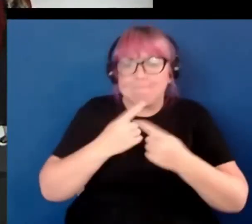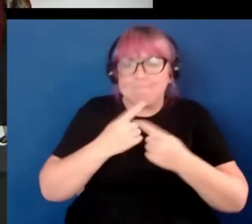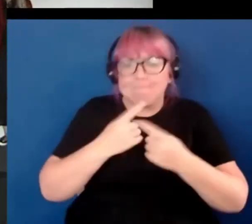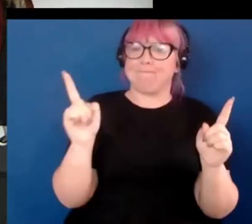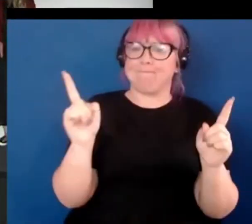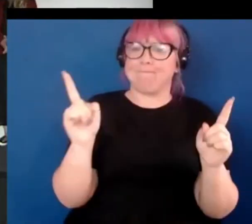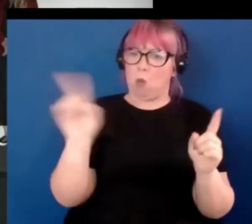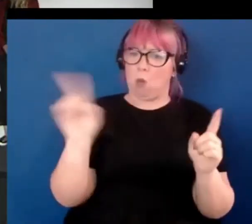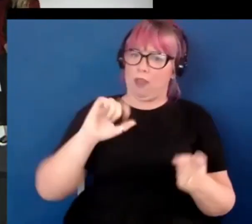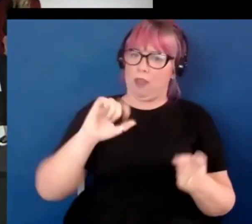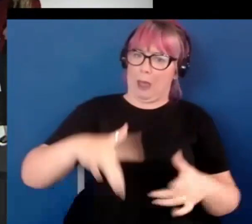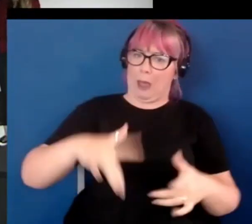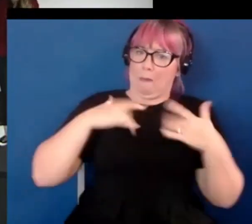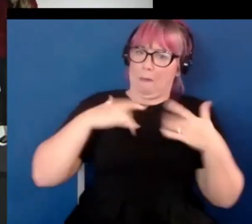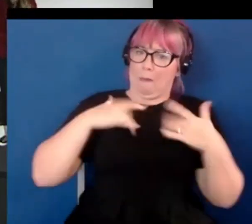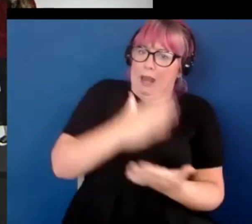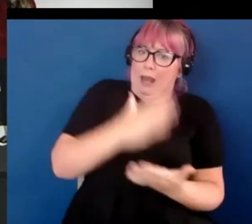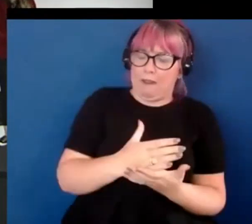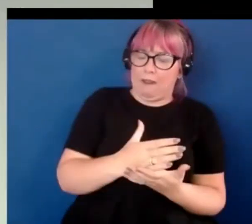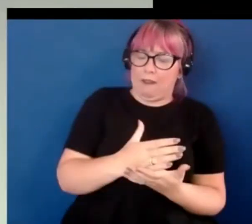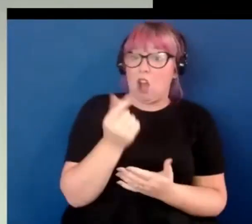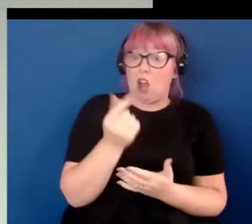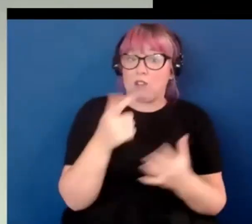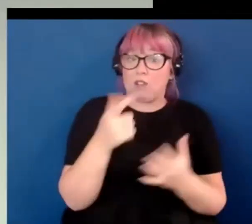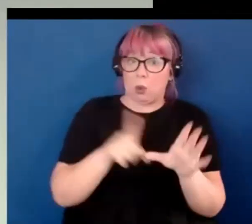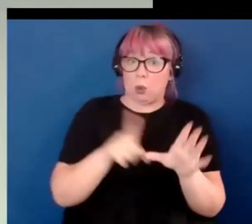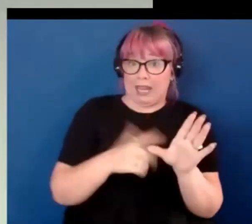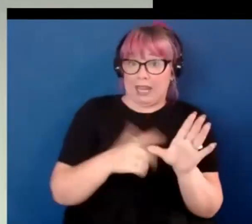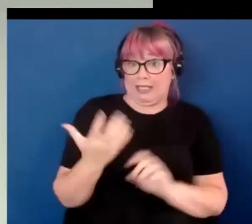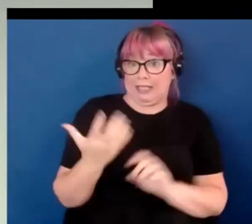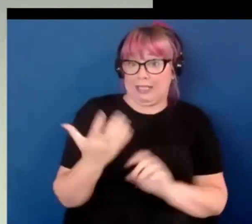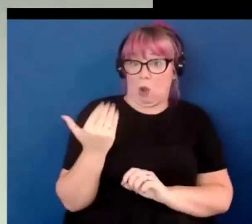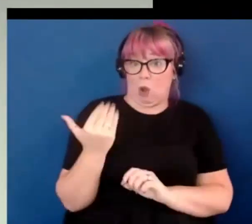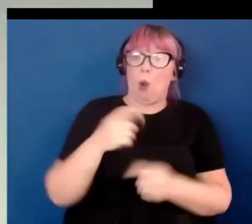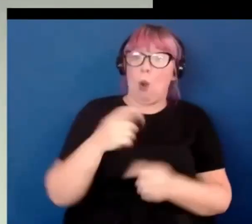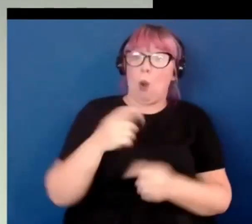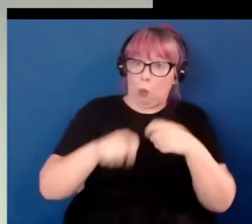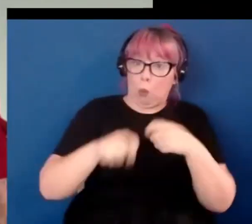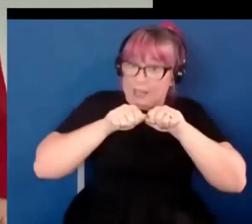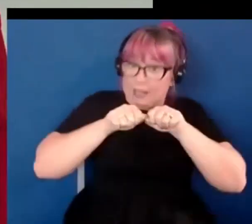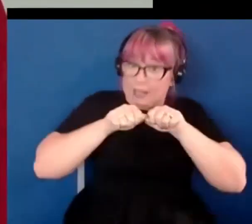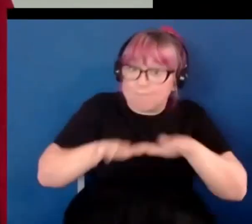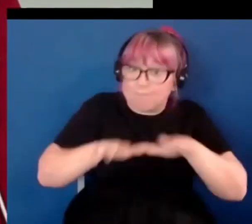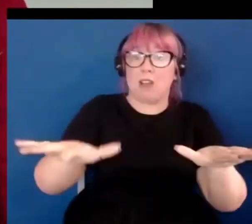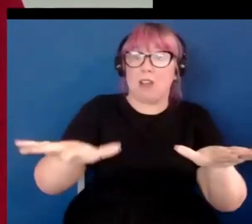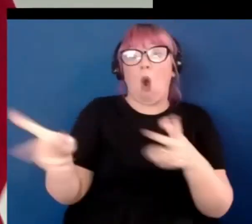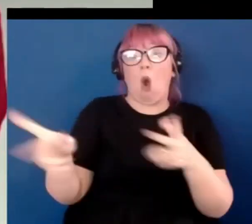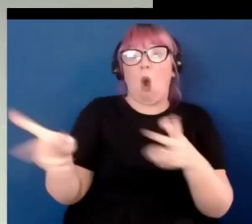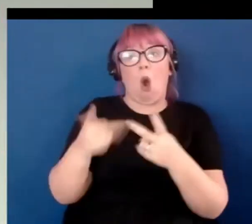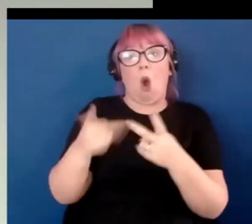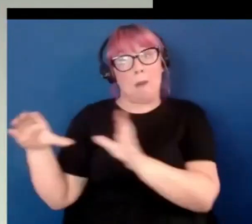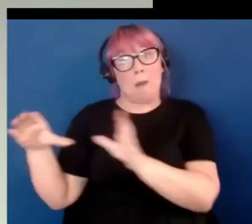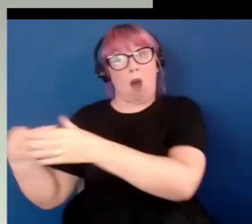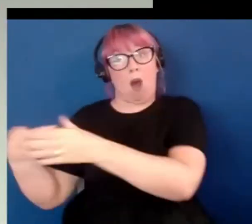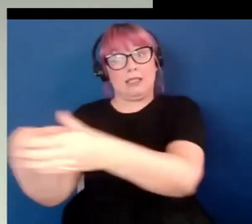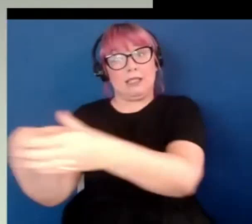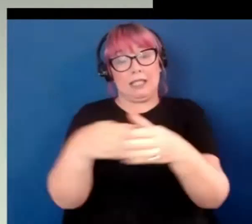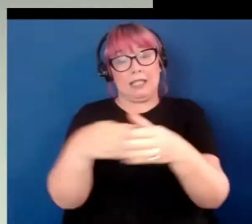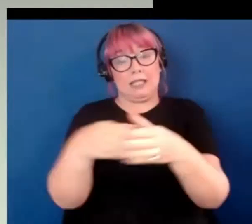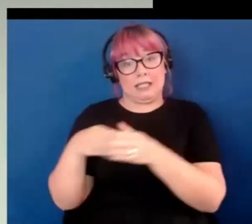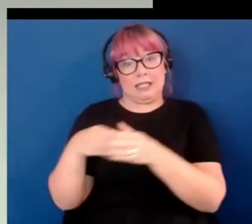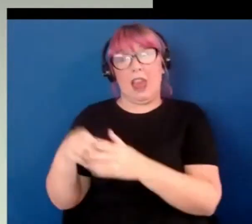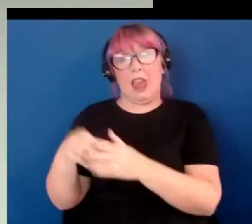ago, the Green Party dissented in a big way. While all the other parties embraced the ideology of austerity, we